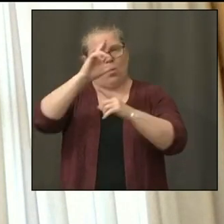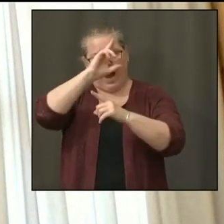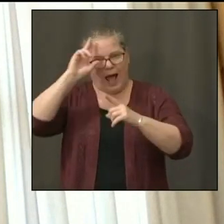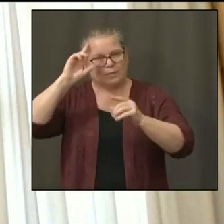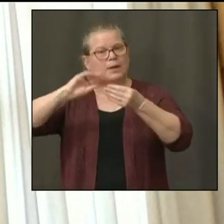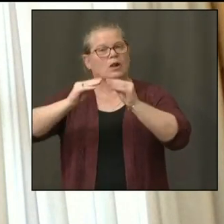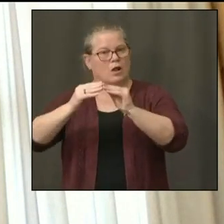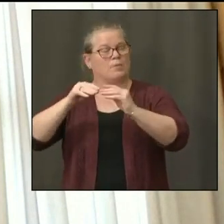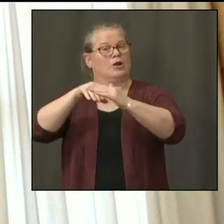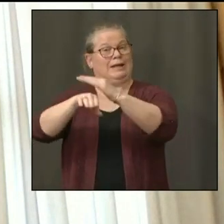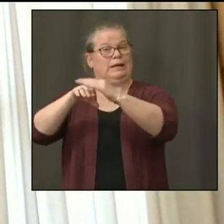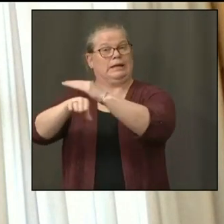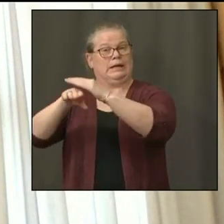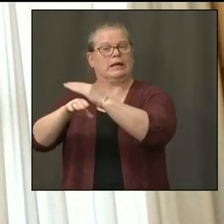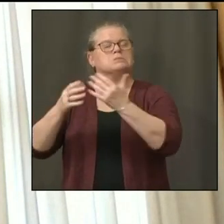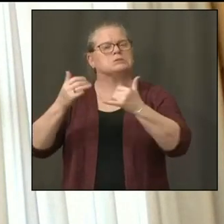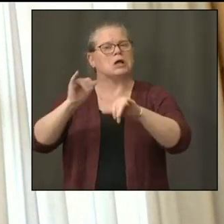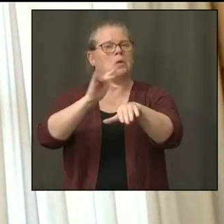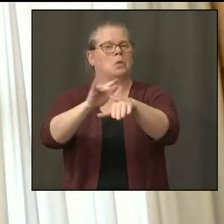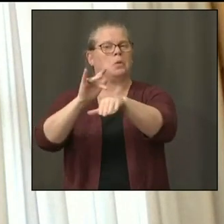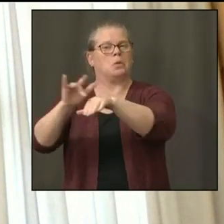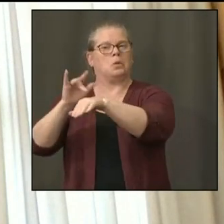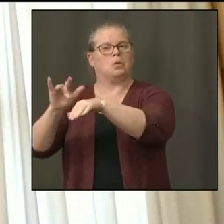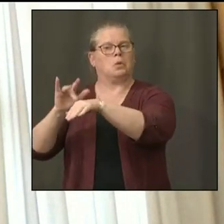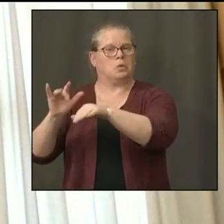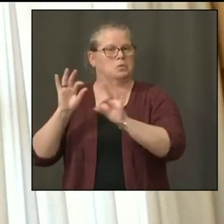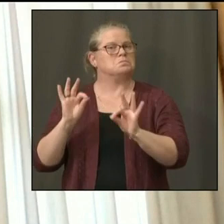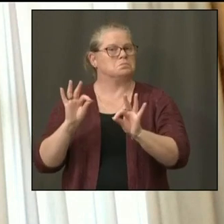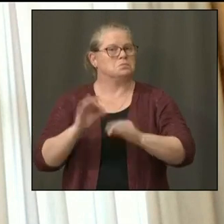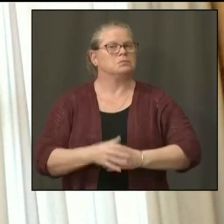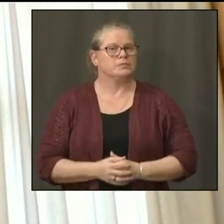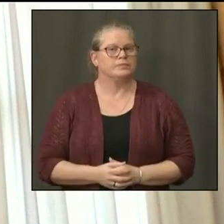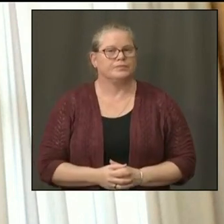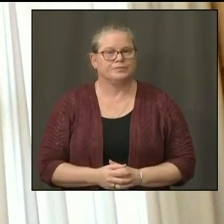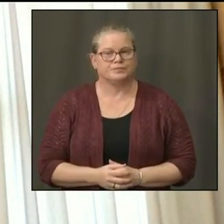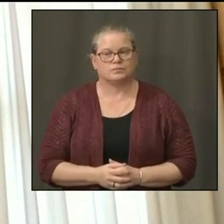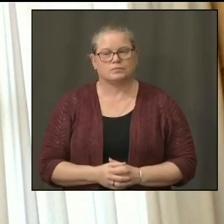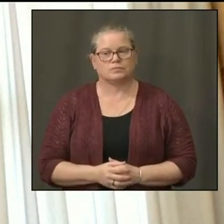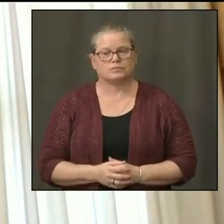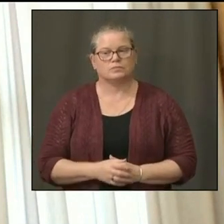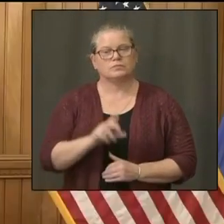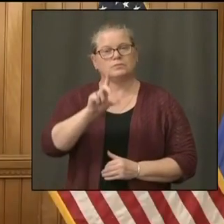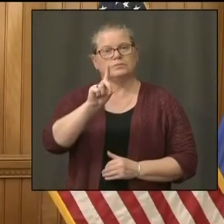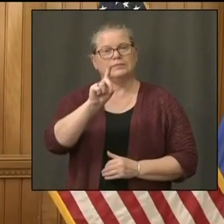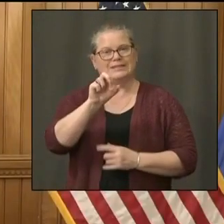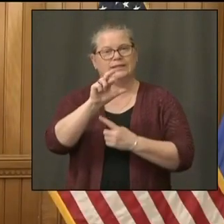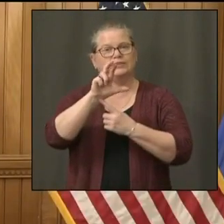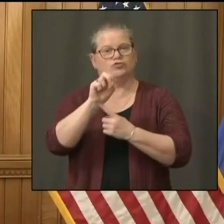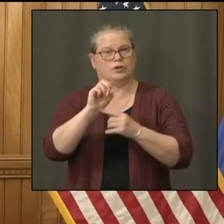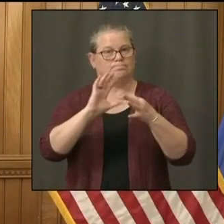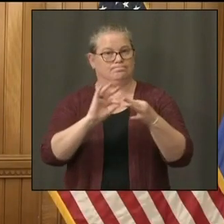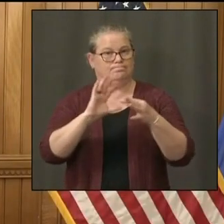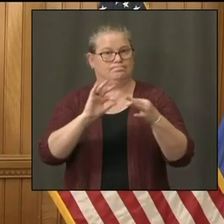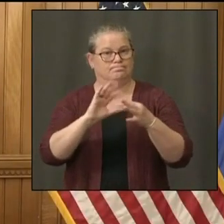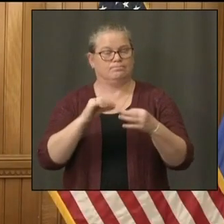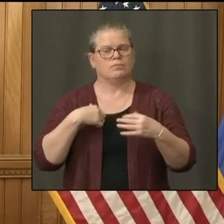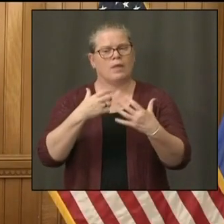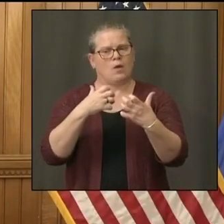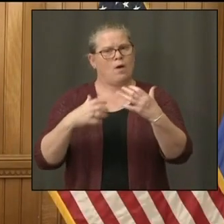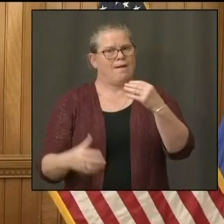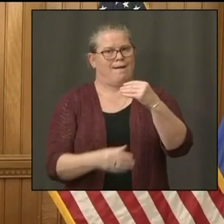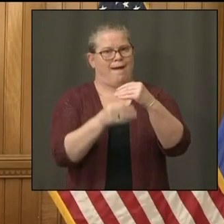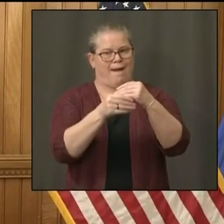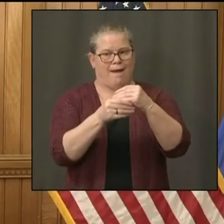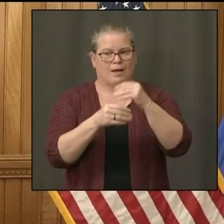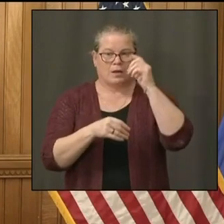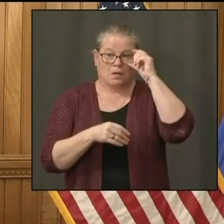low. Now, another thing we learned today is that the median age of death is 80. So this shows the elderly are still one of the